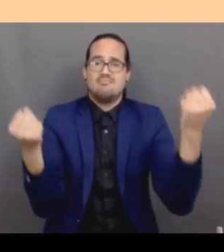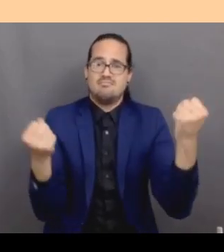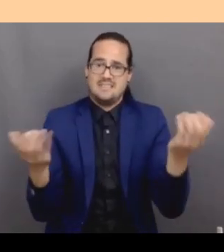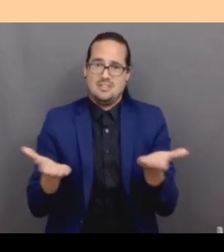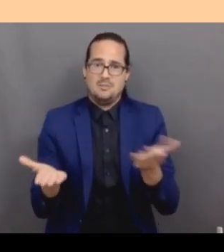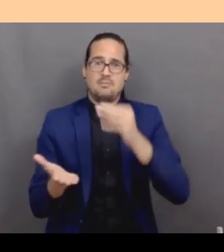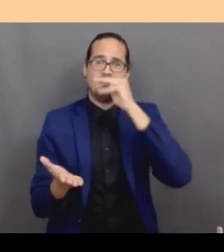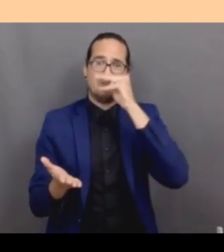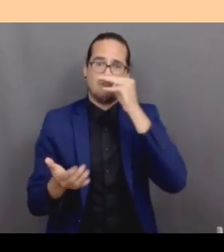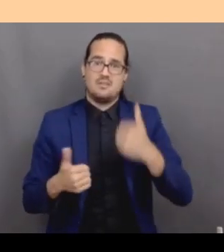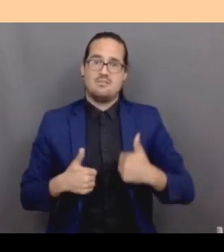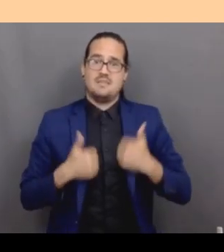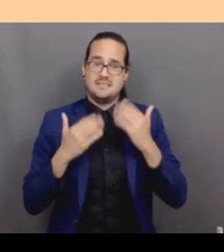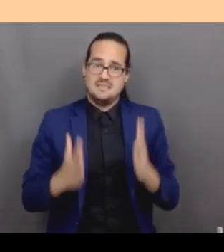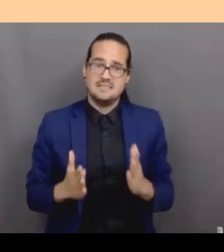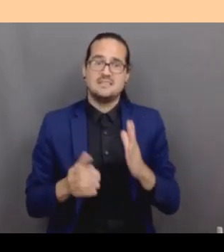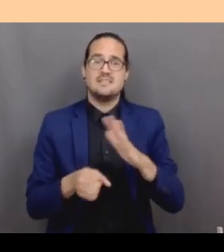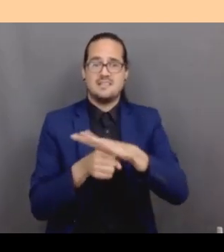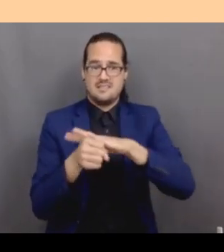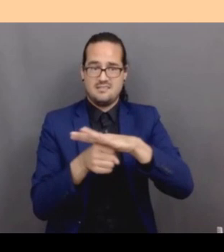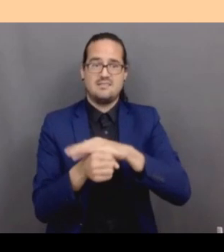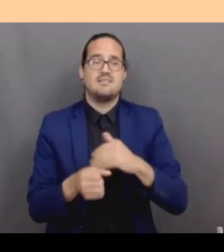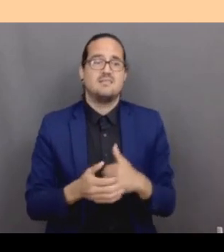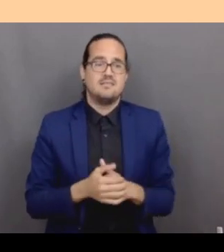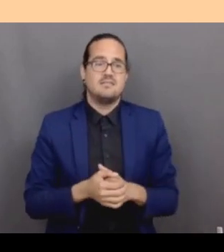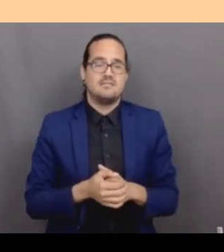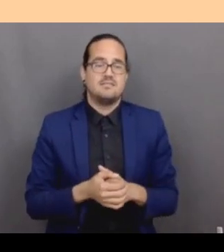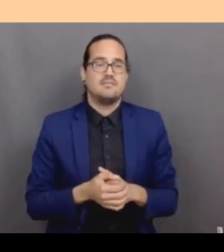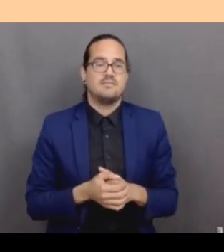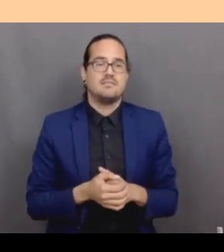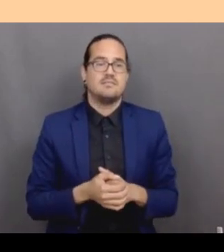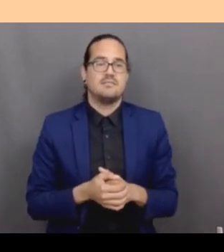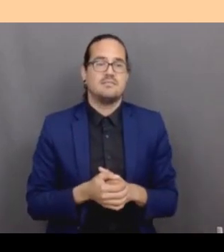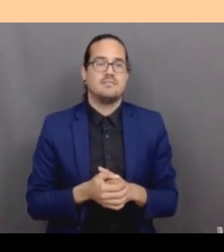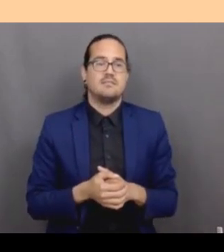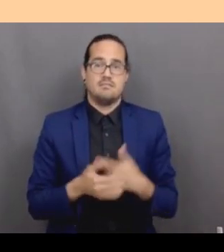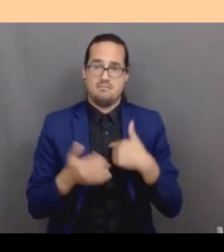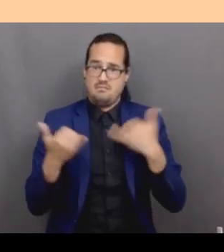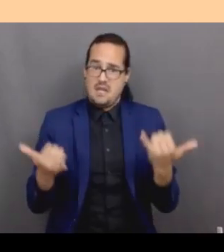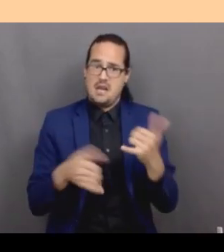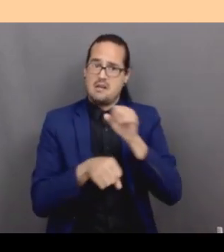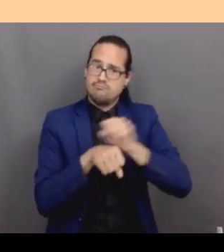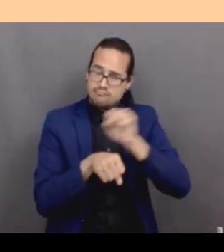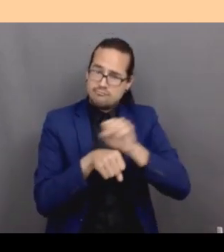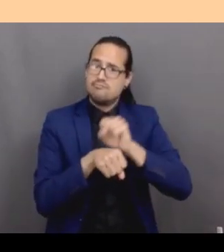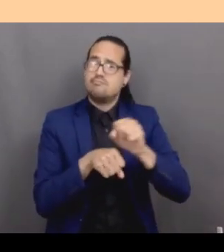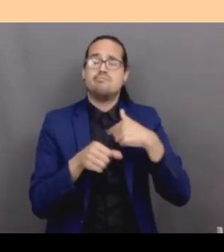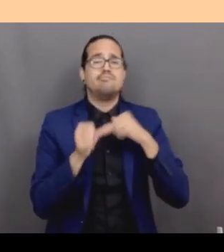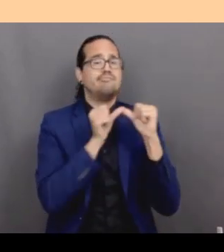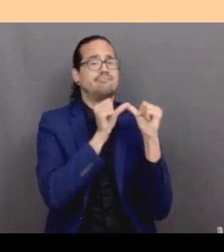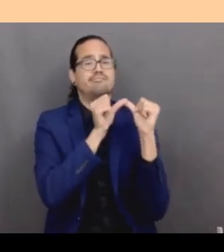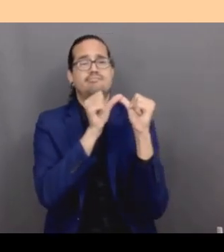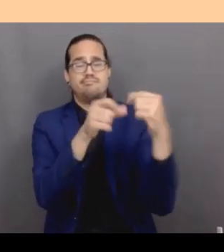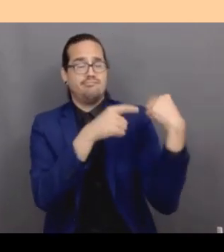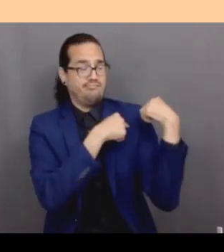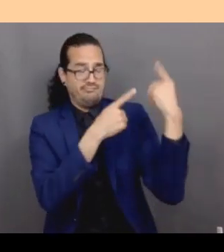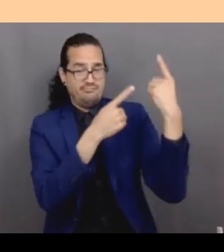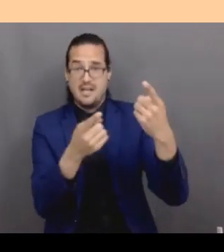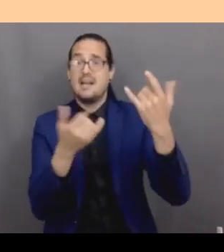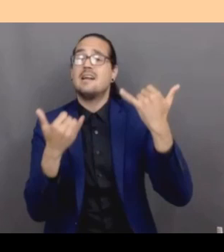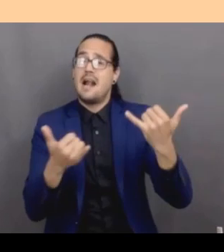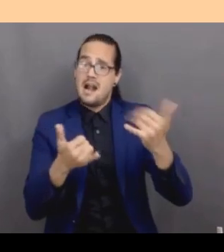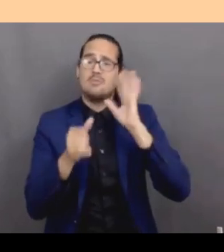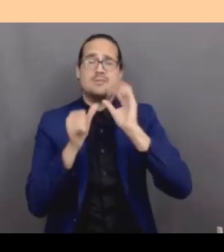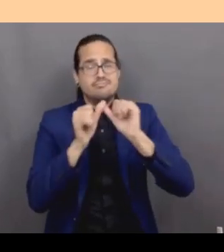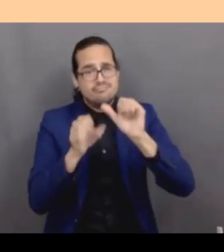to serve since the beginning, and we'll continue to be here throughout this pandemic and afterwards. The most visible department during